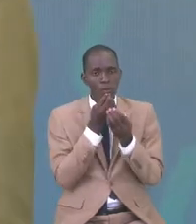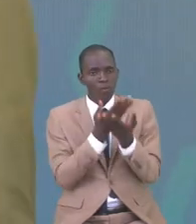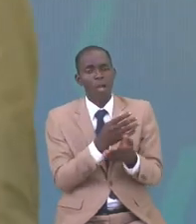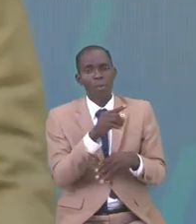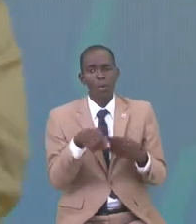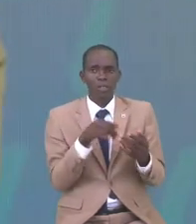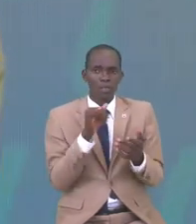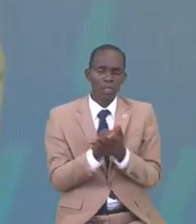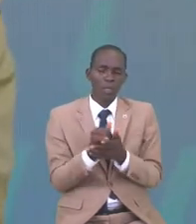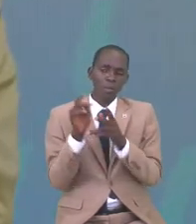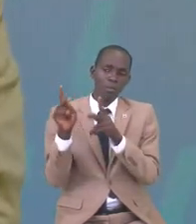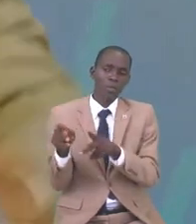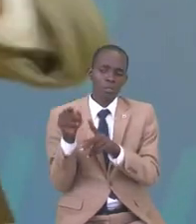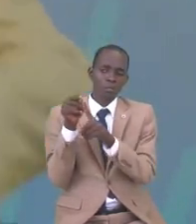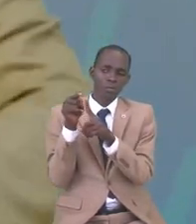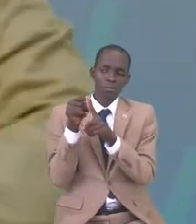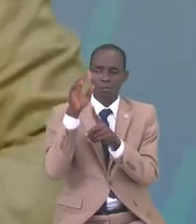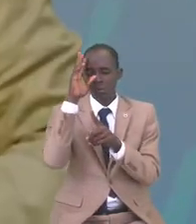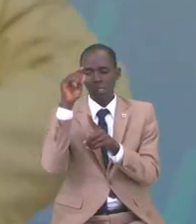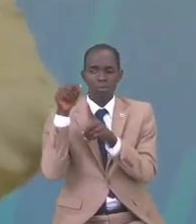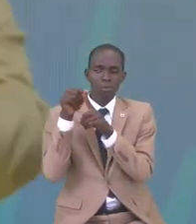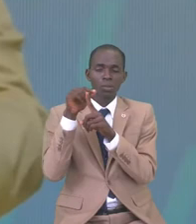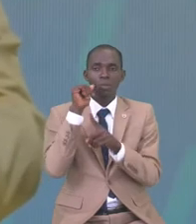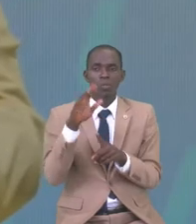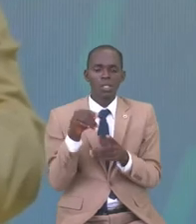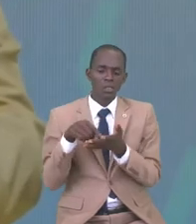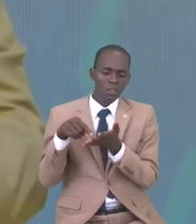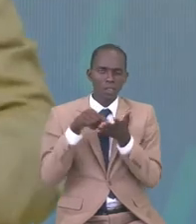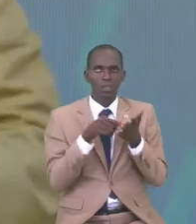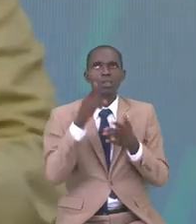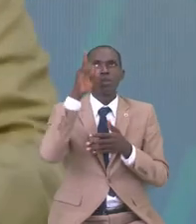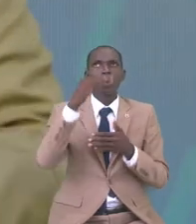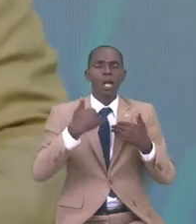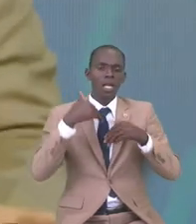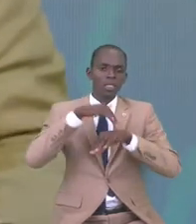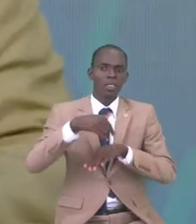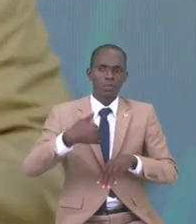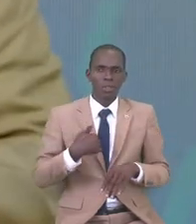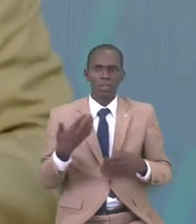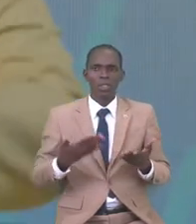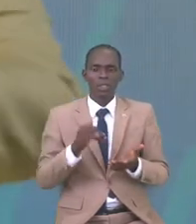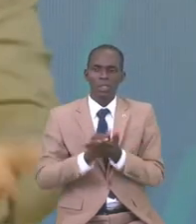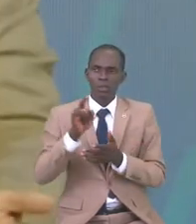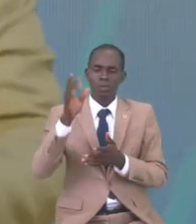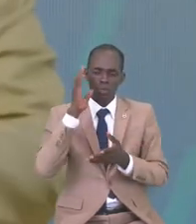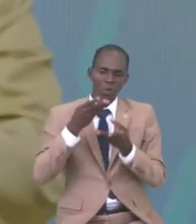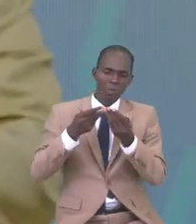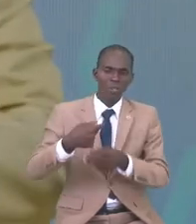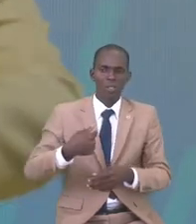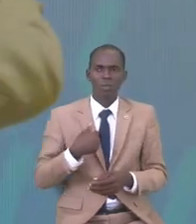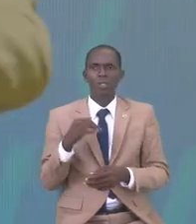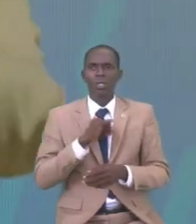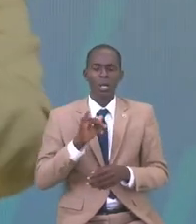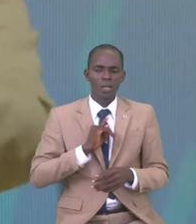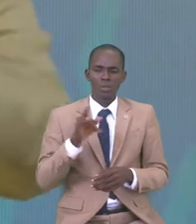the target woman. This, this, this, and this. The Lord has sent me here that you will feed me and I will dwell